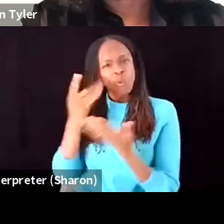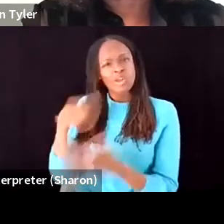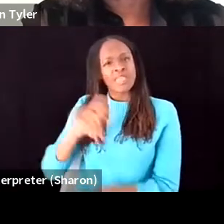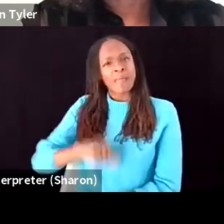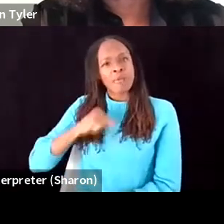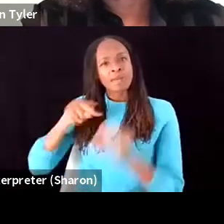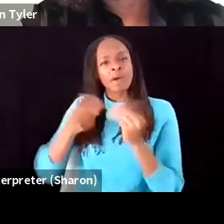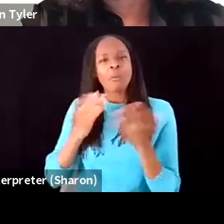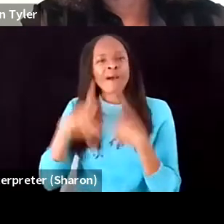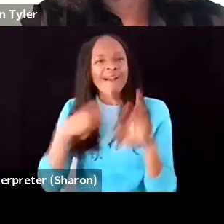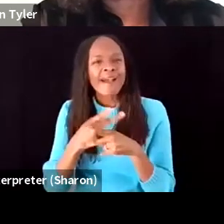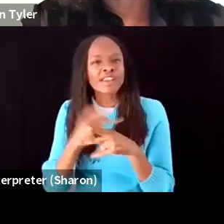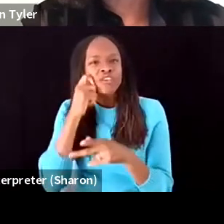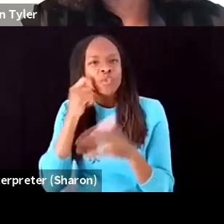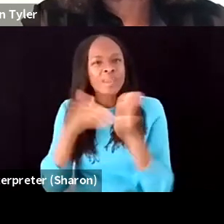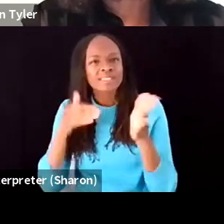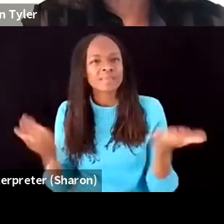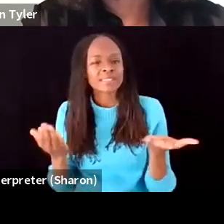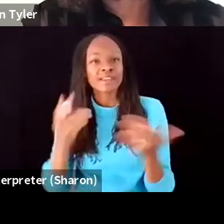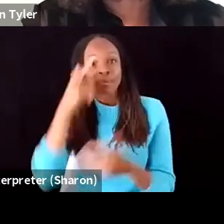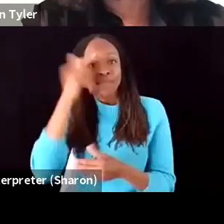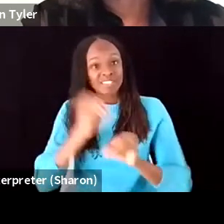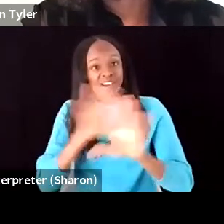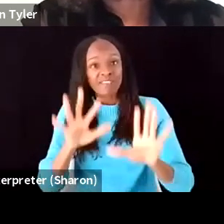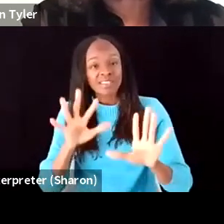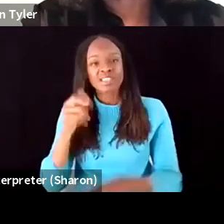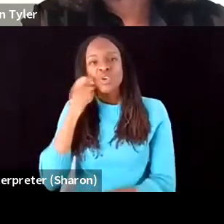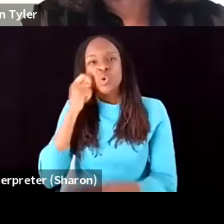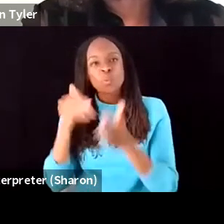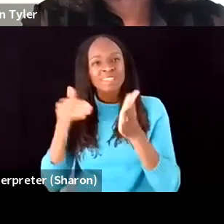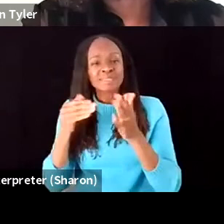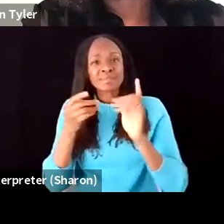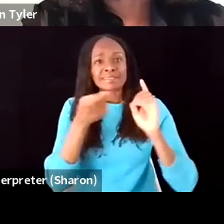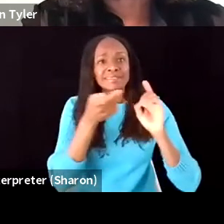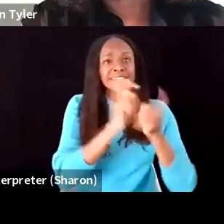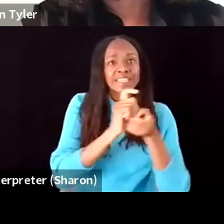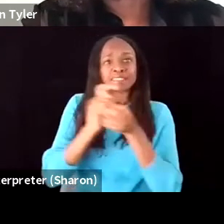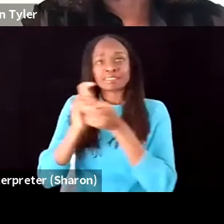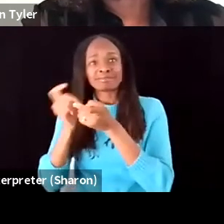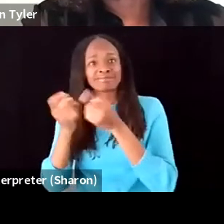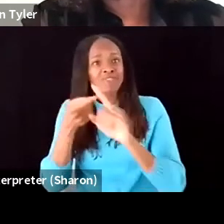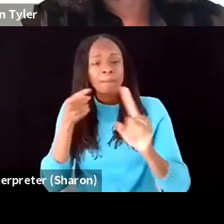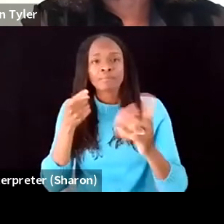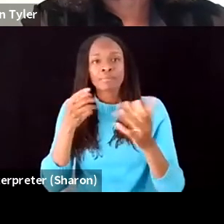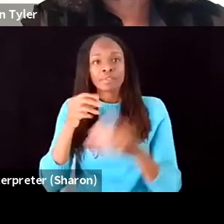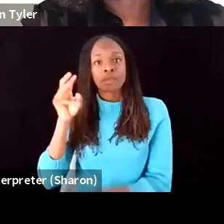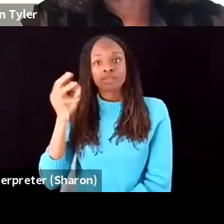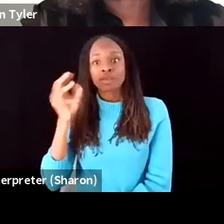of racism is seen here, because it's obviously, racism changes from, you could, for